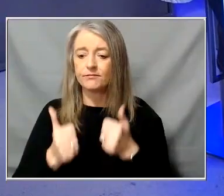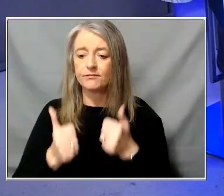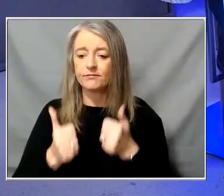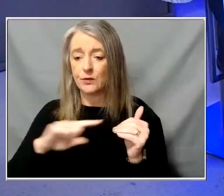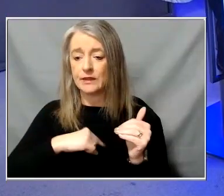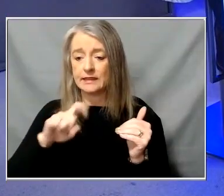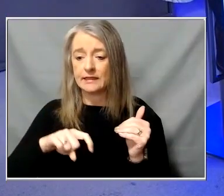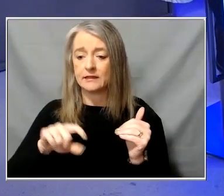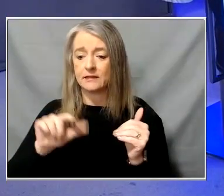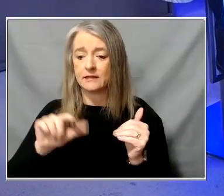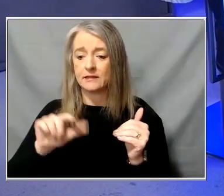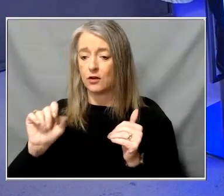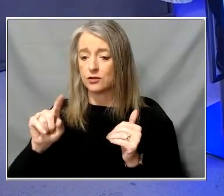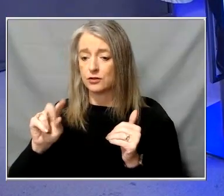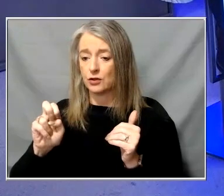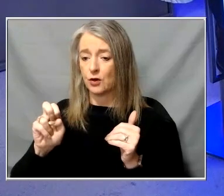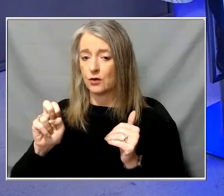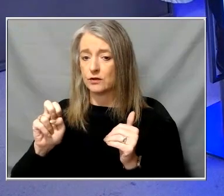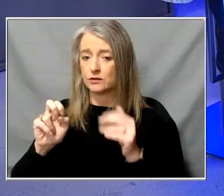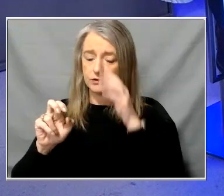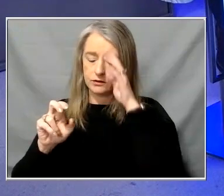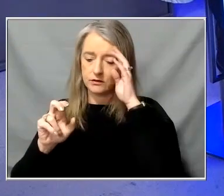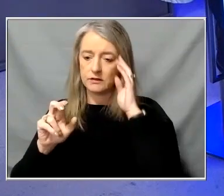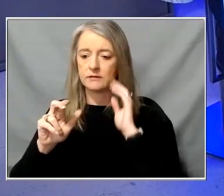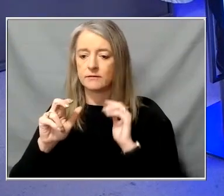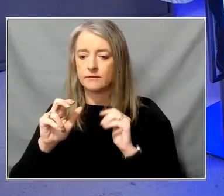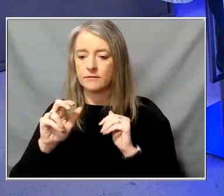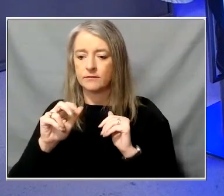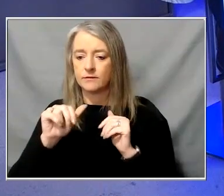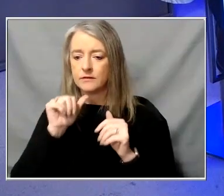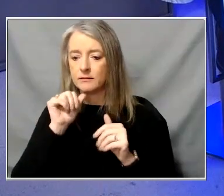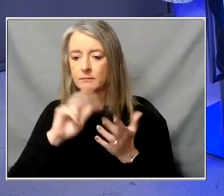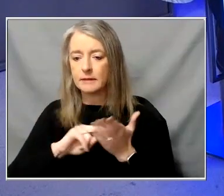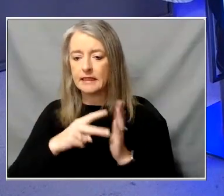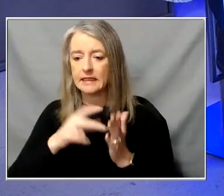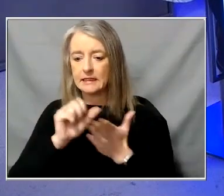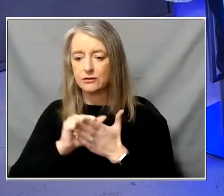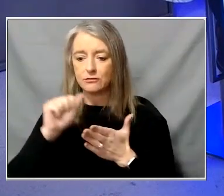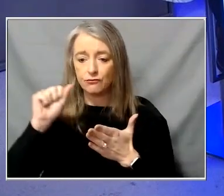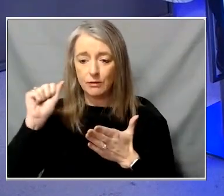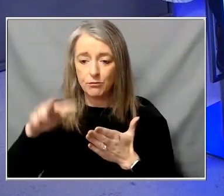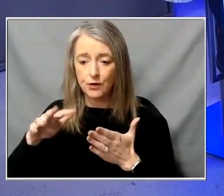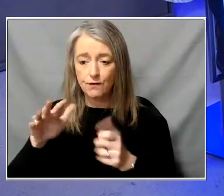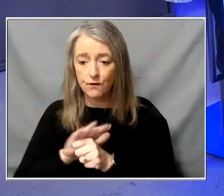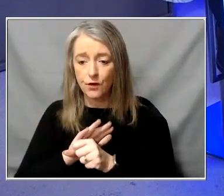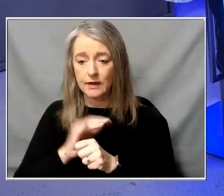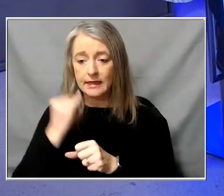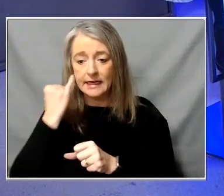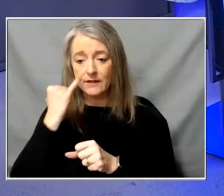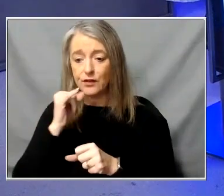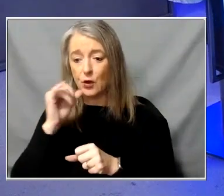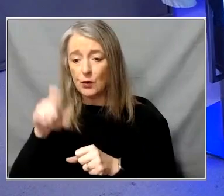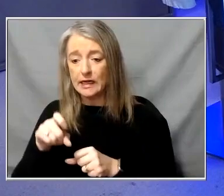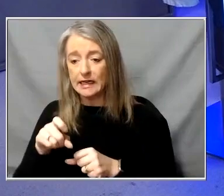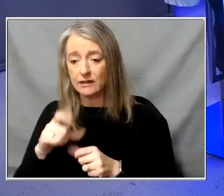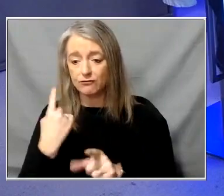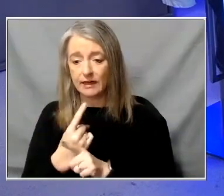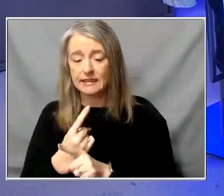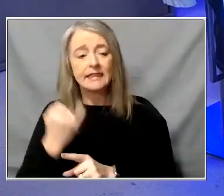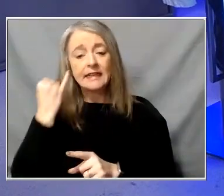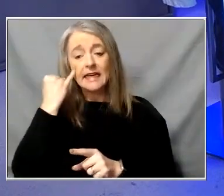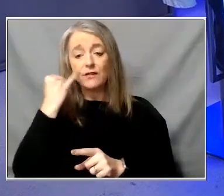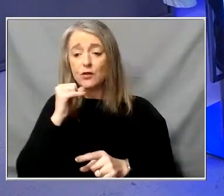Kind of the classic symptoms of a gallbladder attack are, we say, right upper quadrant pain, so pain right underneath the rib. It's usually